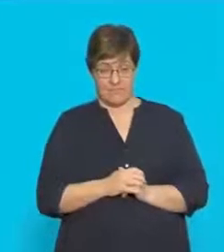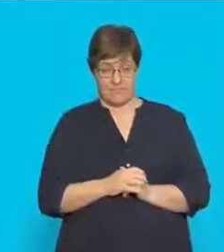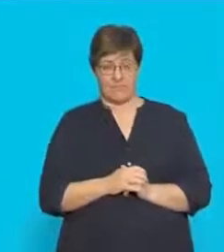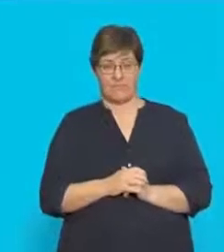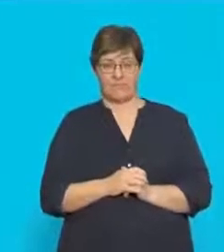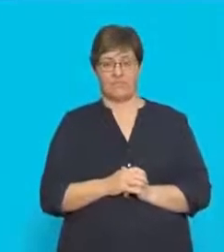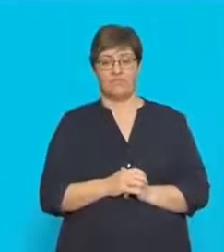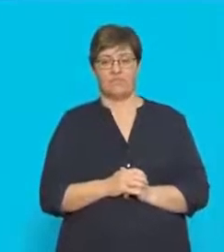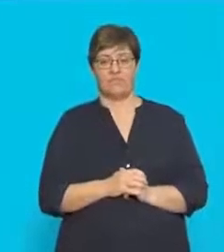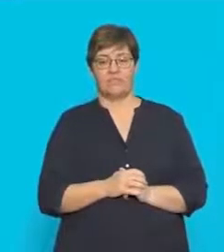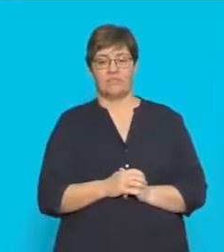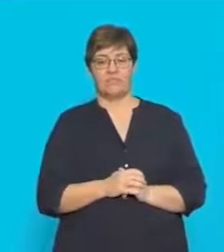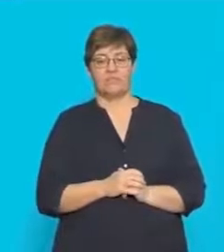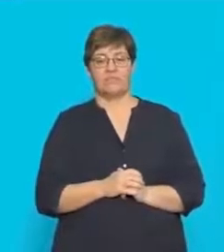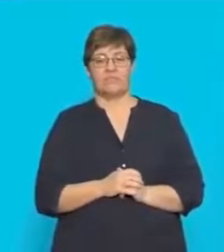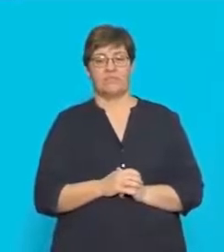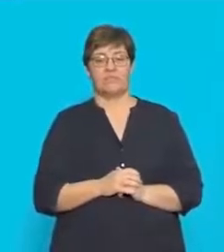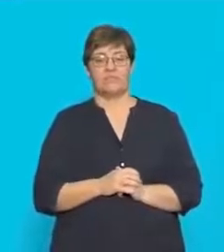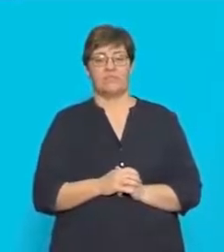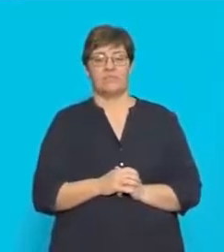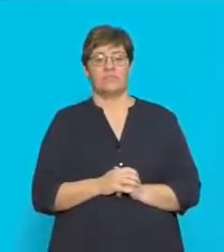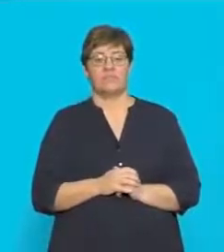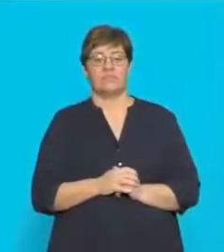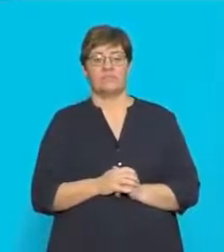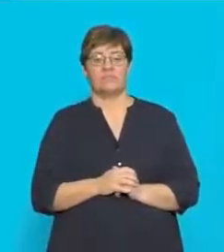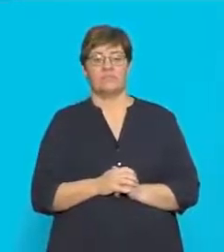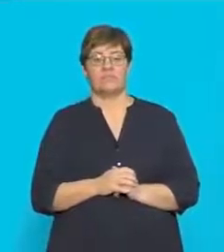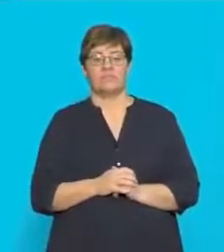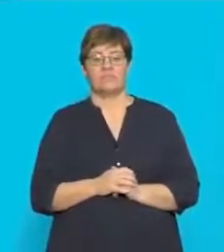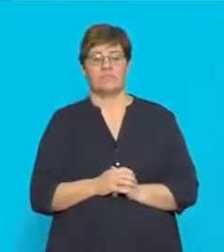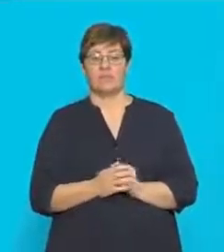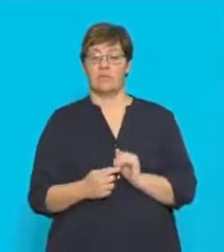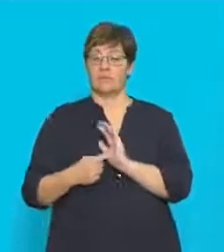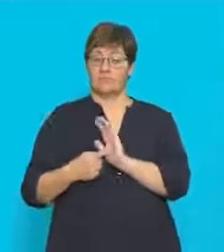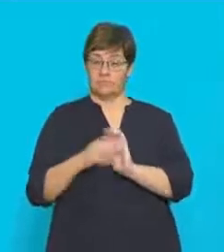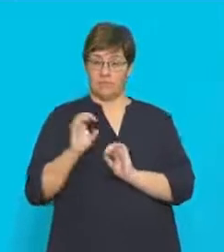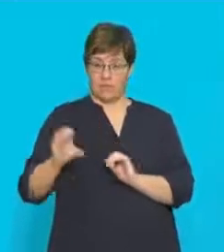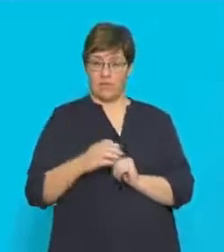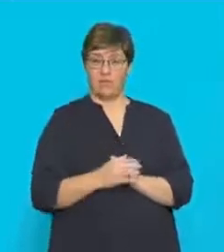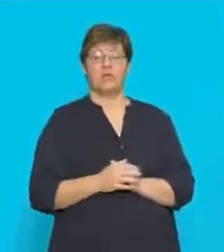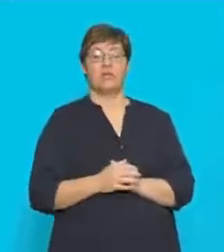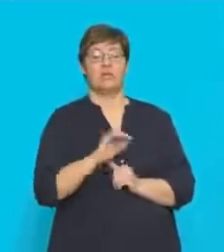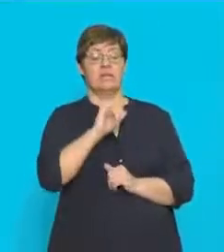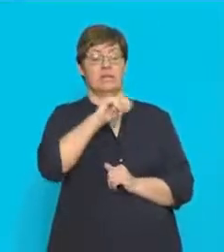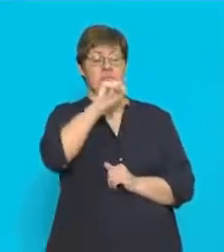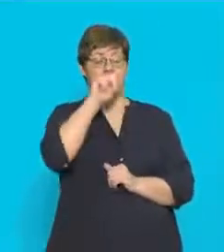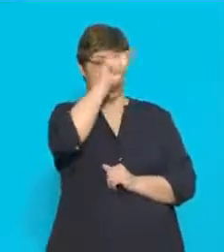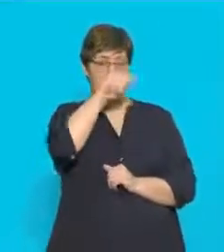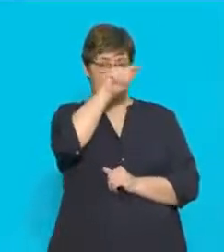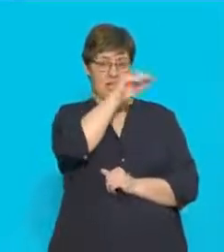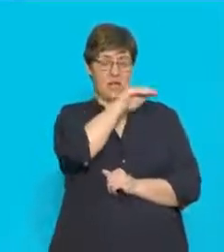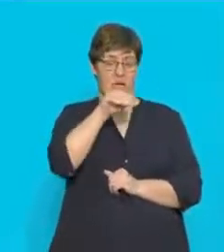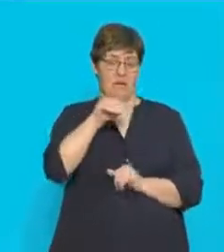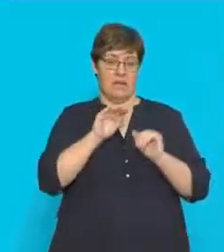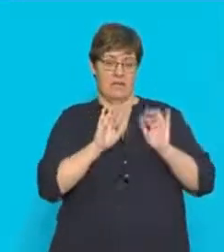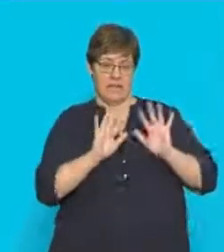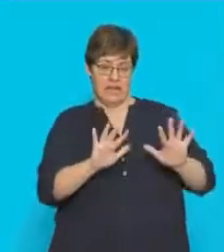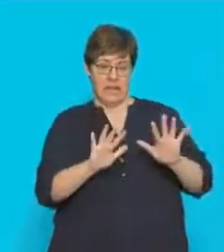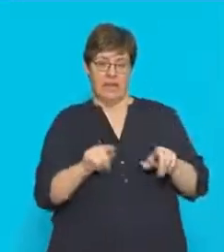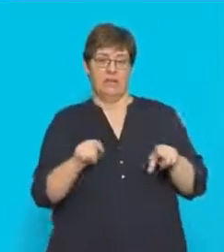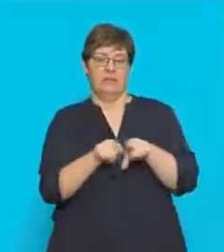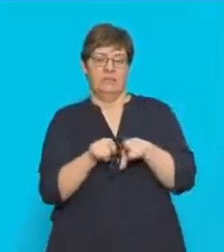to a clean slide. Okay, so here's a neater diagram, and we're going to find sine theta